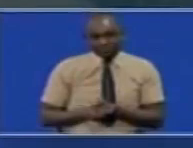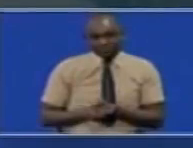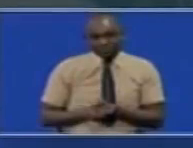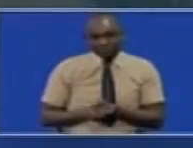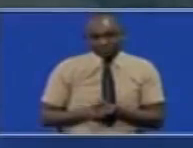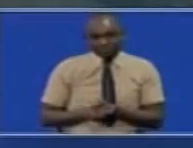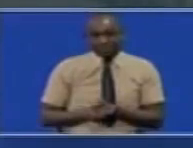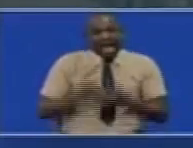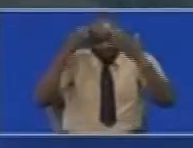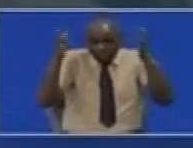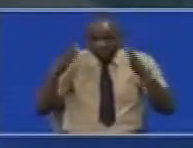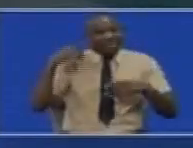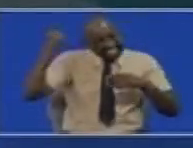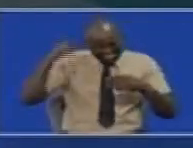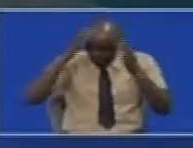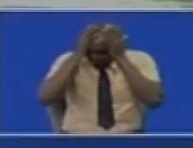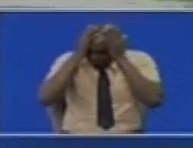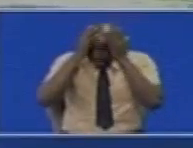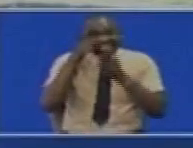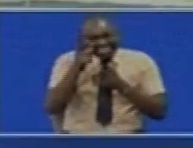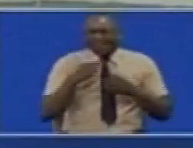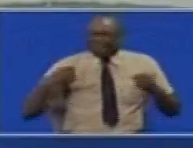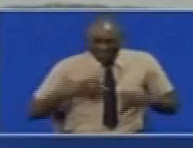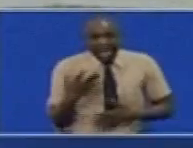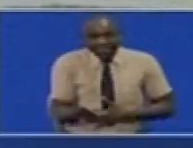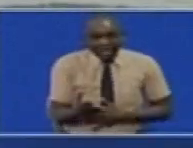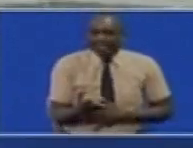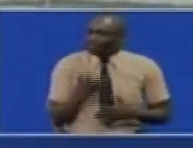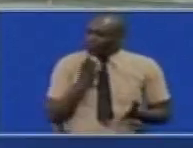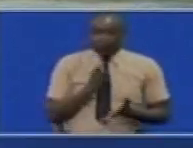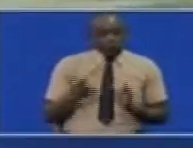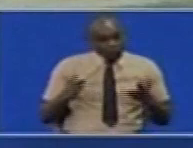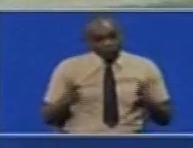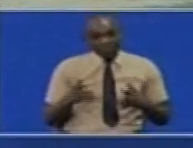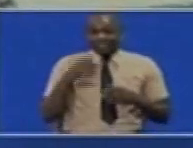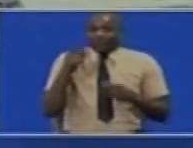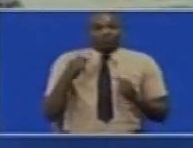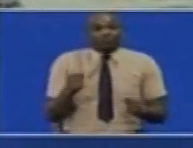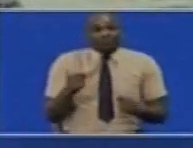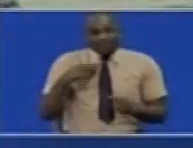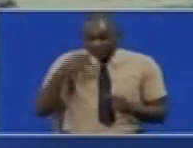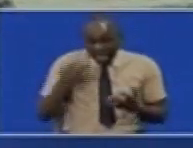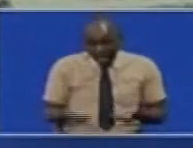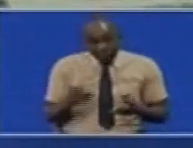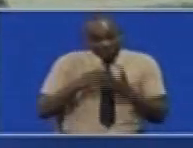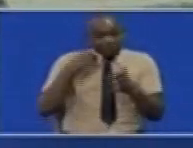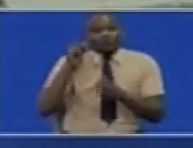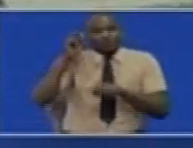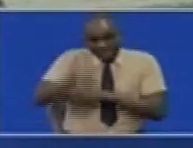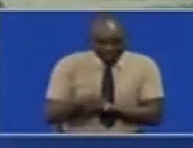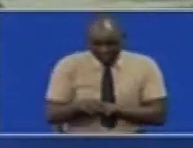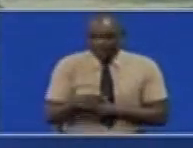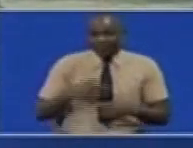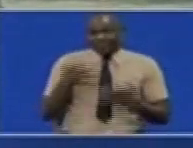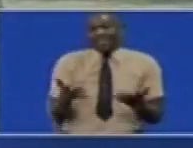Not how to describe the craziness. It's just the adrenaline. It's just adrenaline pumping. Because you're prompted before you jump.